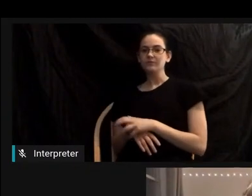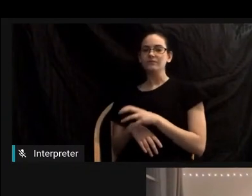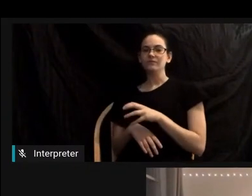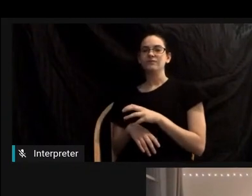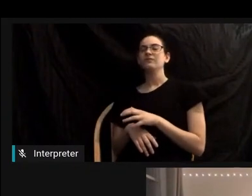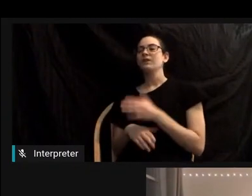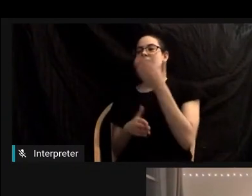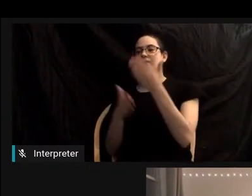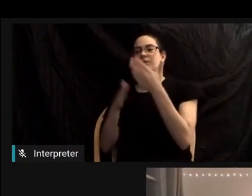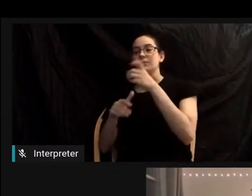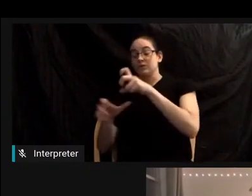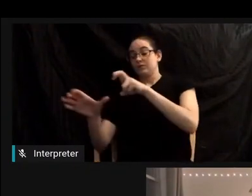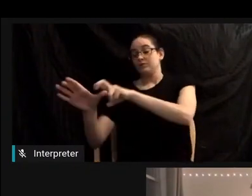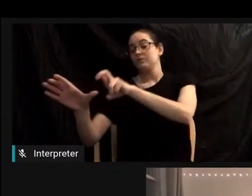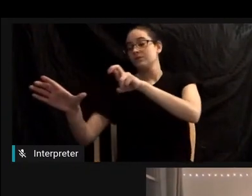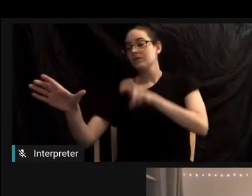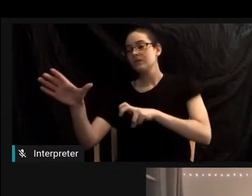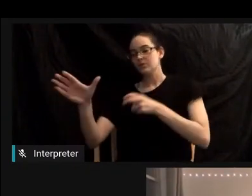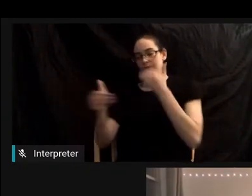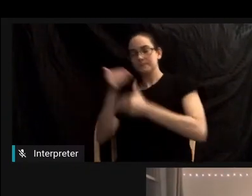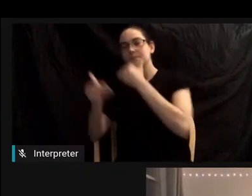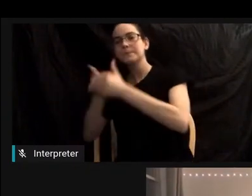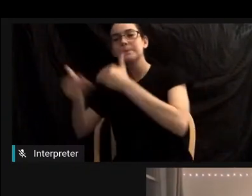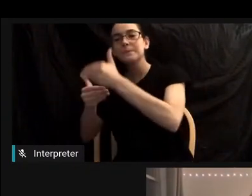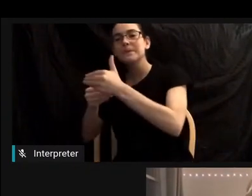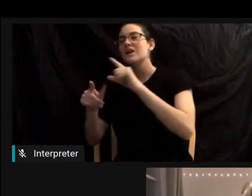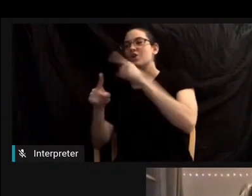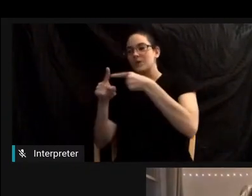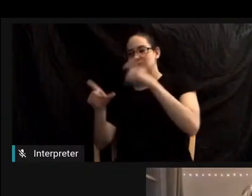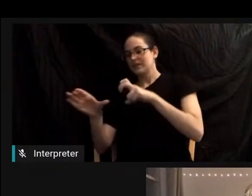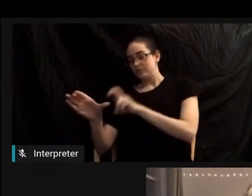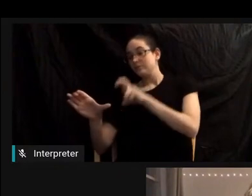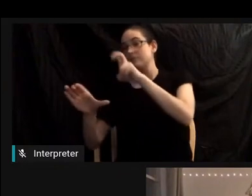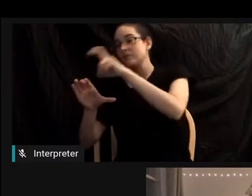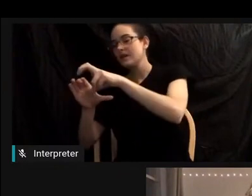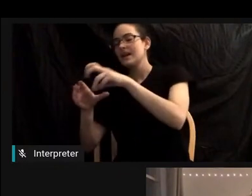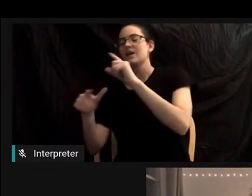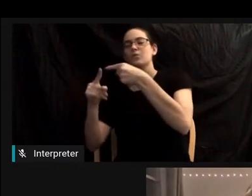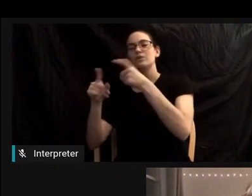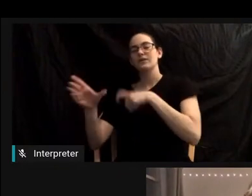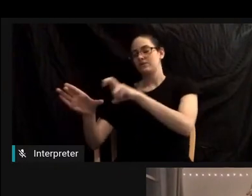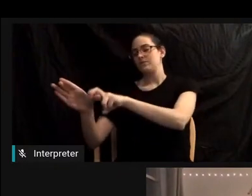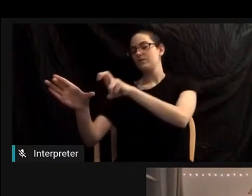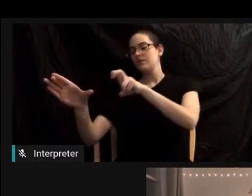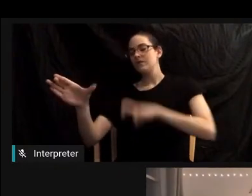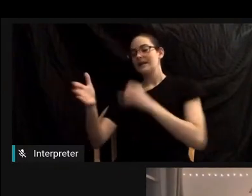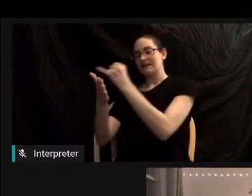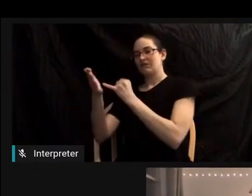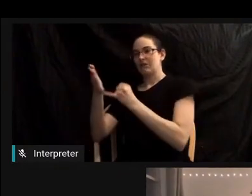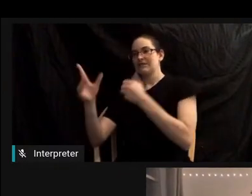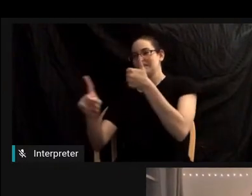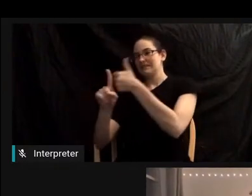back or step up. I've been learning that a lot. When do I need to jump in and when do I need to step back and like let an artist be an